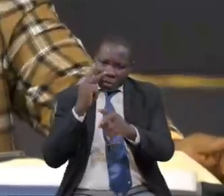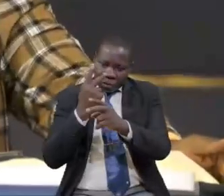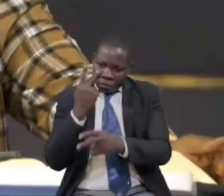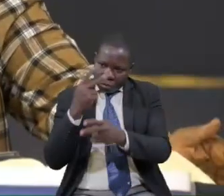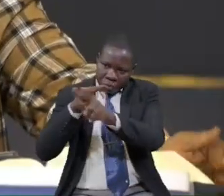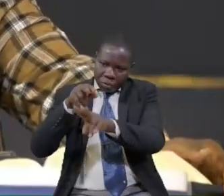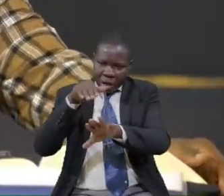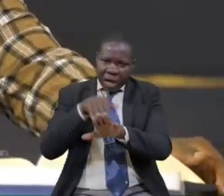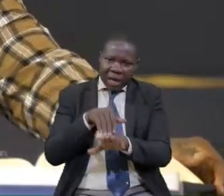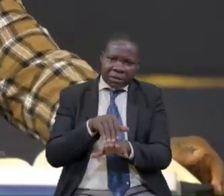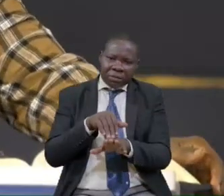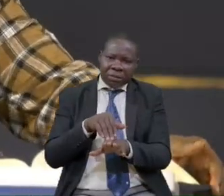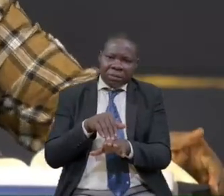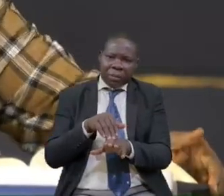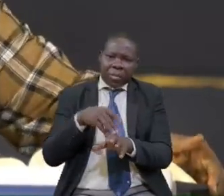the great